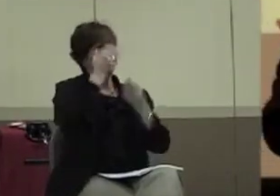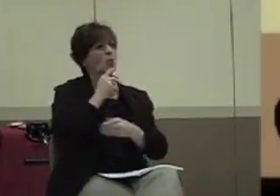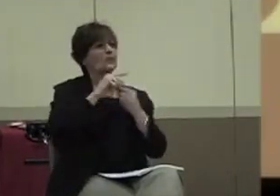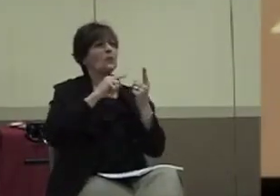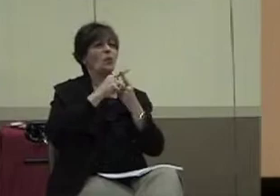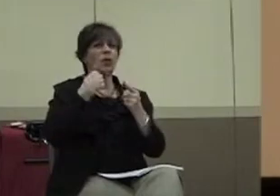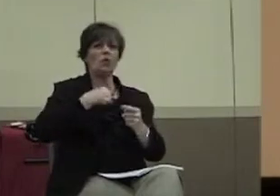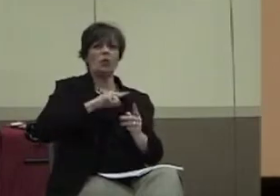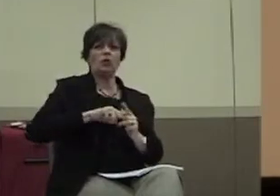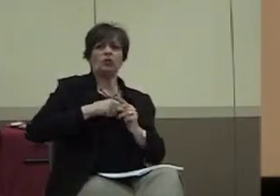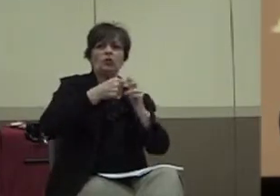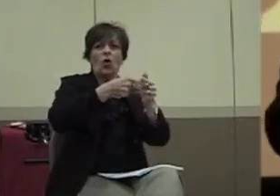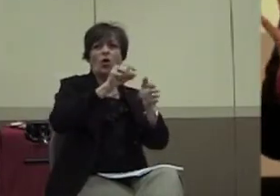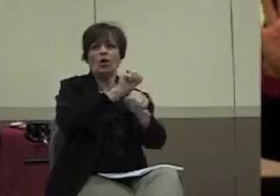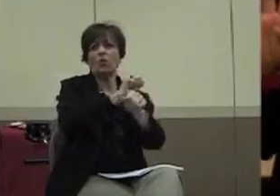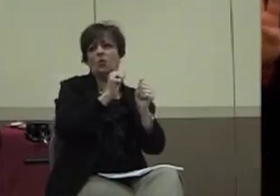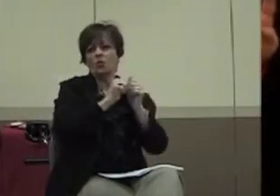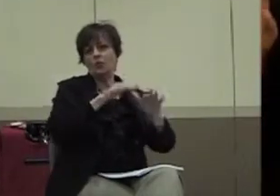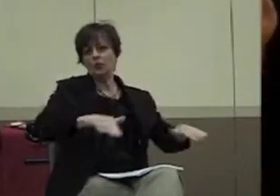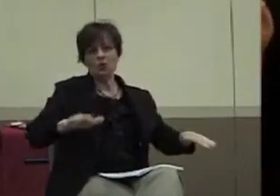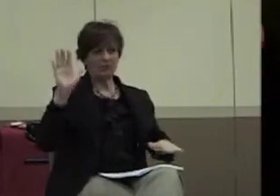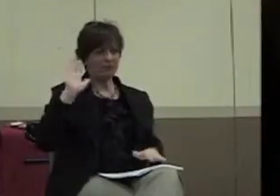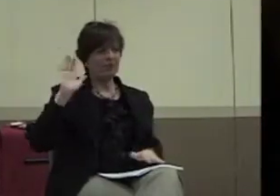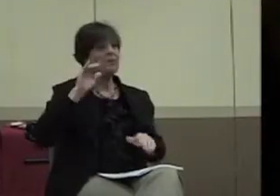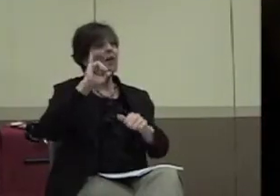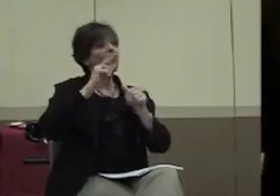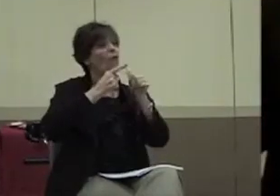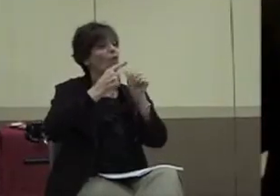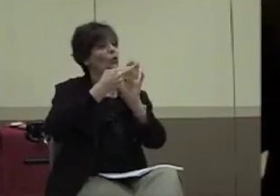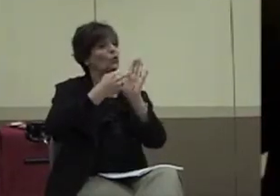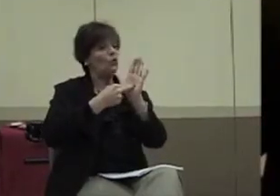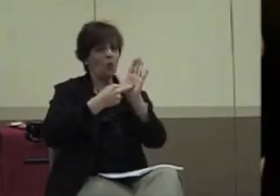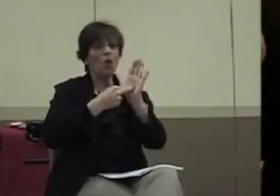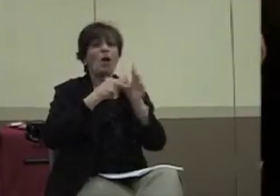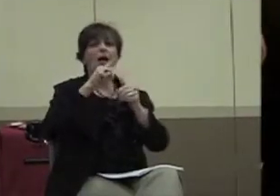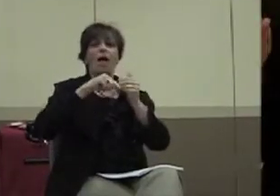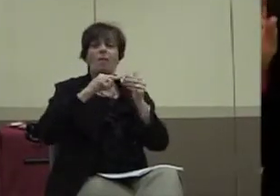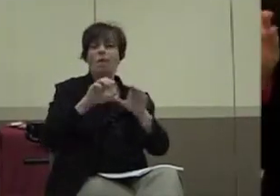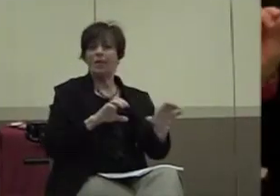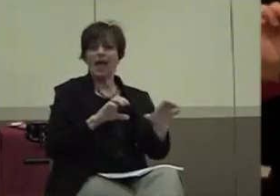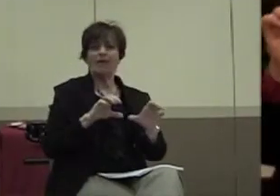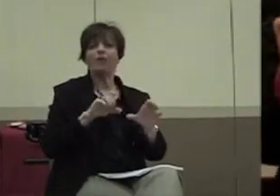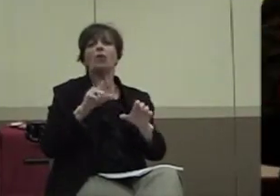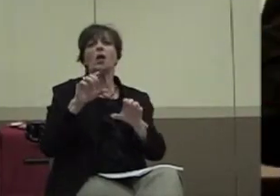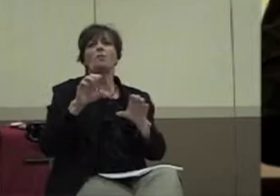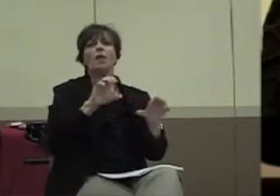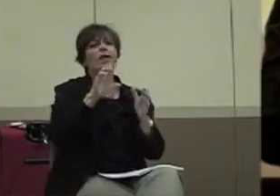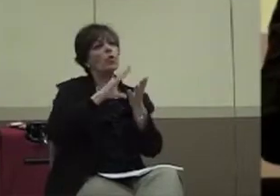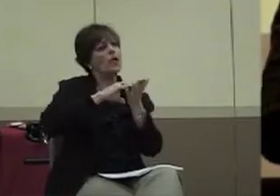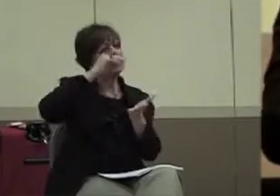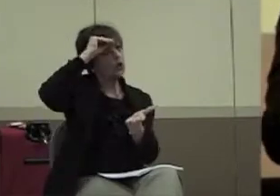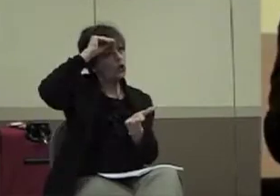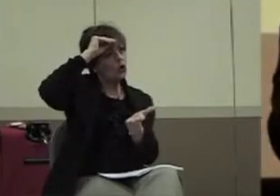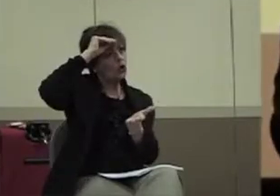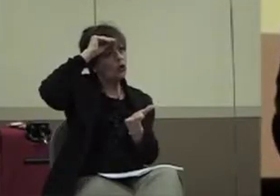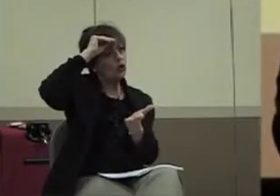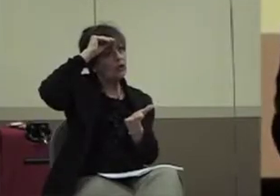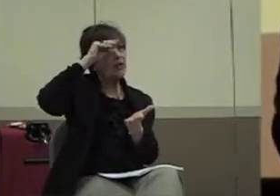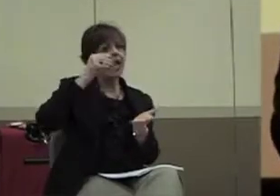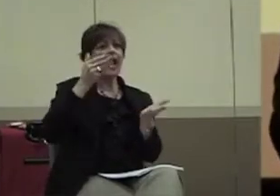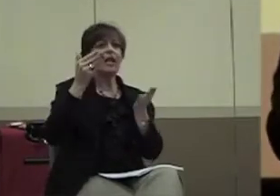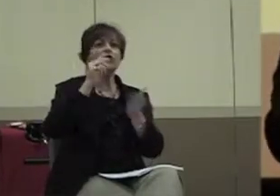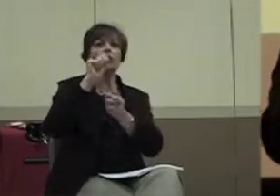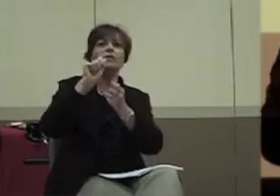we very first started working with children. The first rule about behavior is learned and it serves